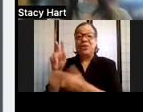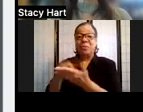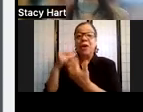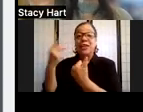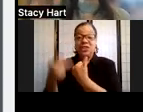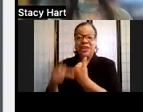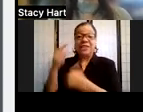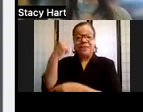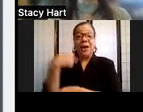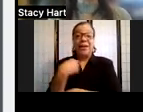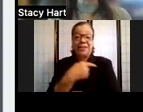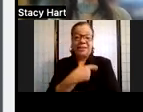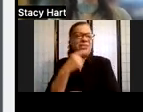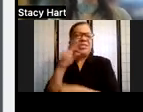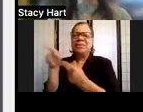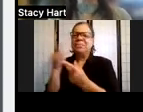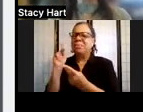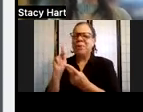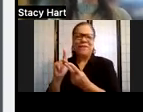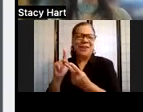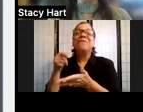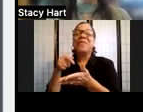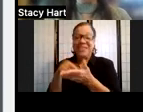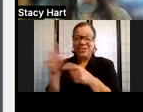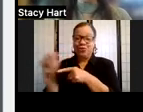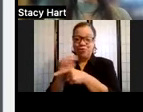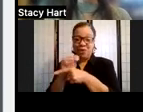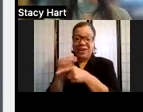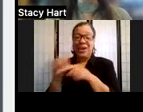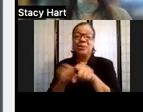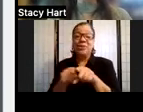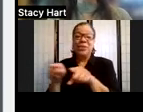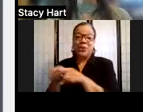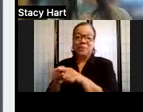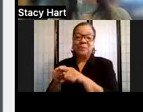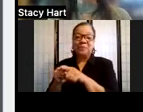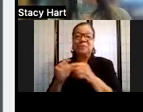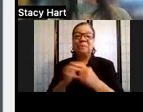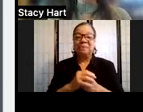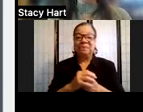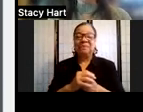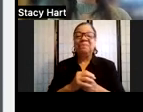so she's perfect for this training as well. Next slide.